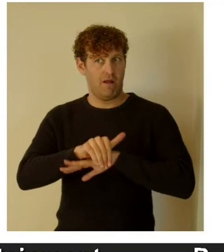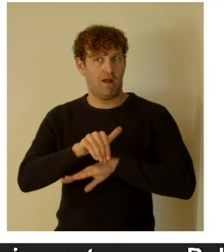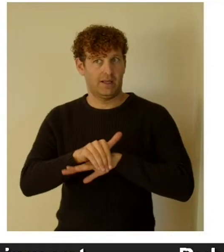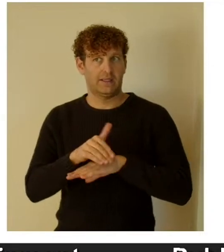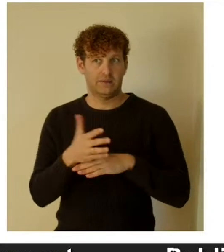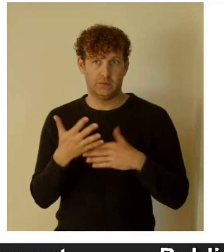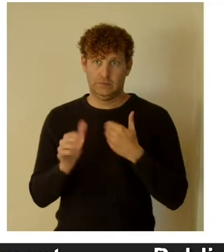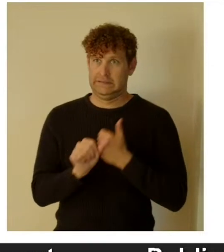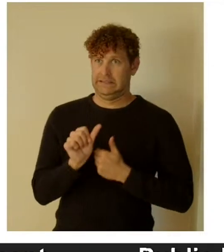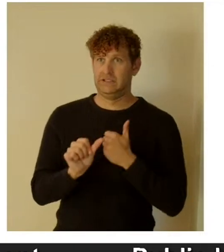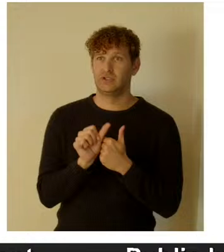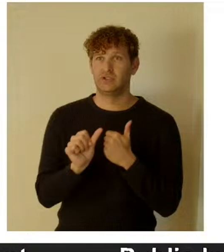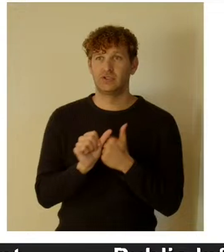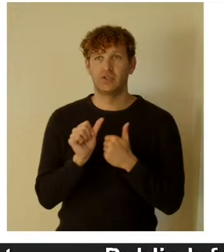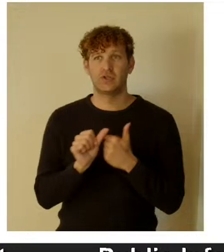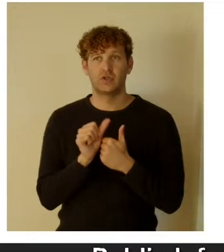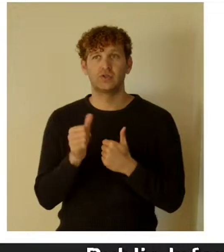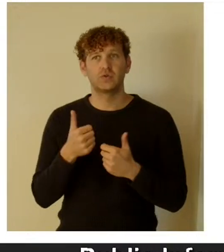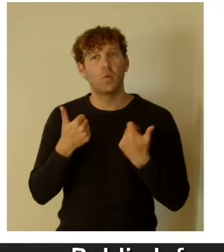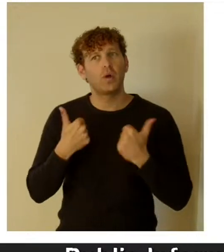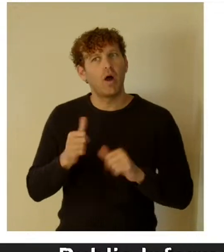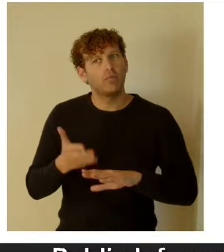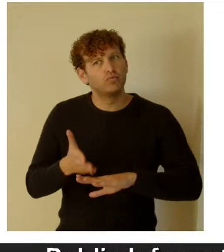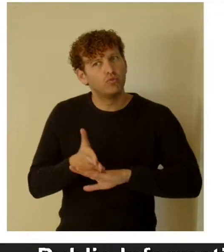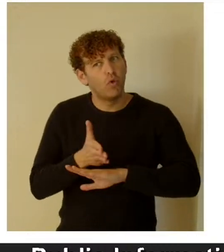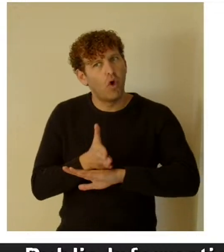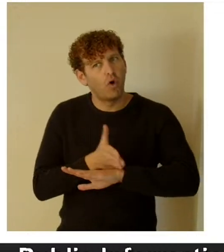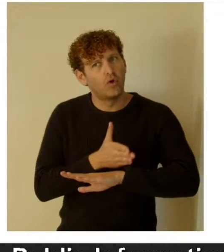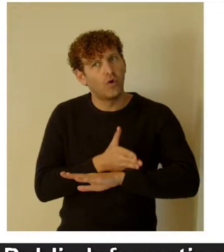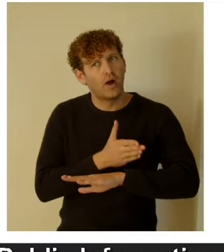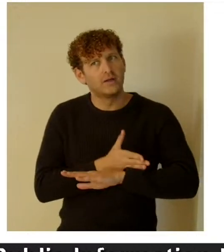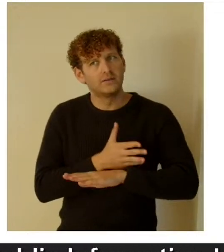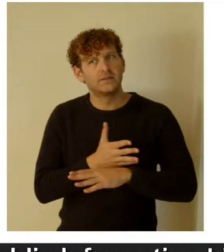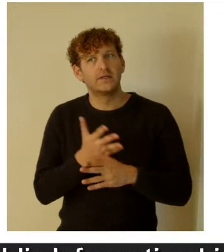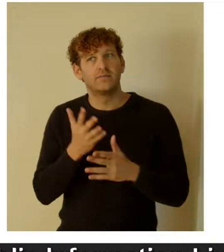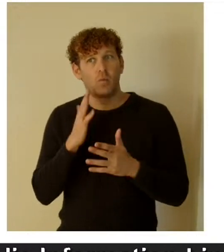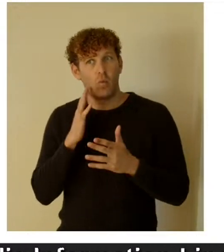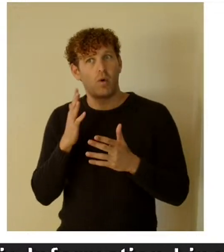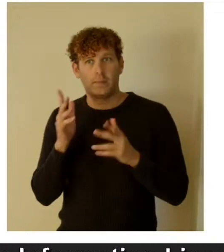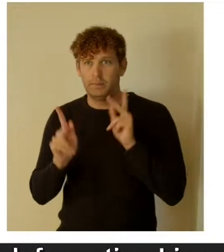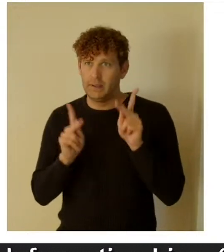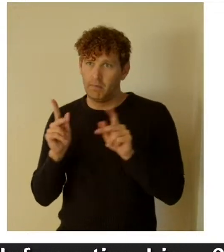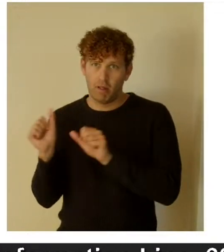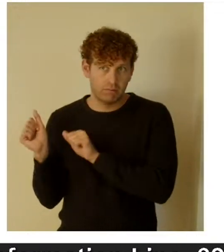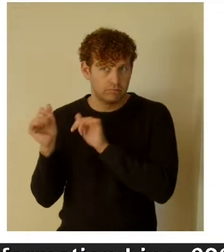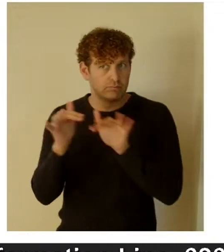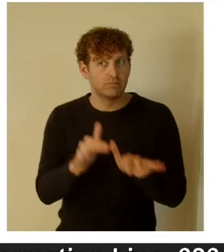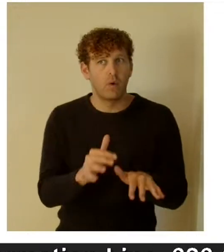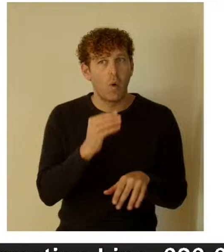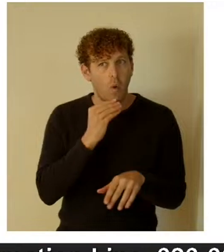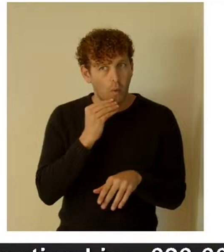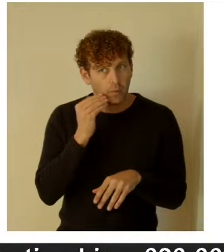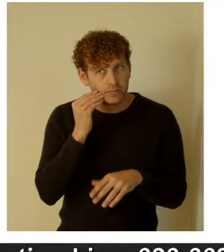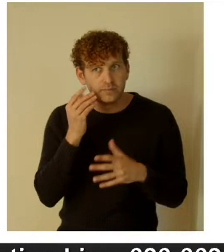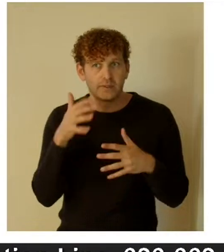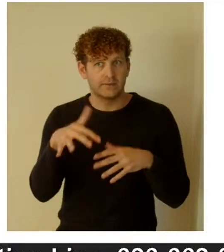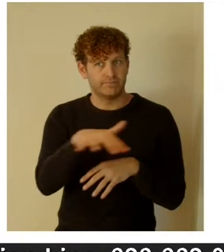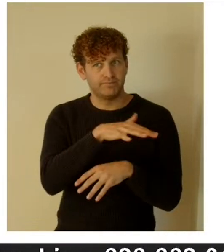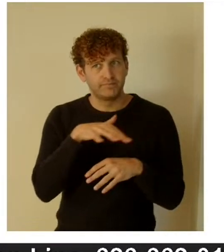progress regarding repopulating other areas that are downgraded from